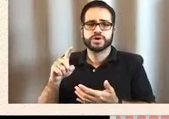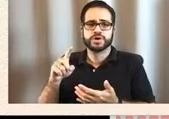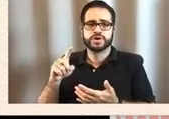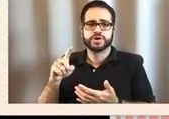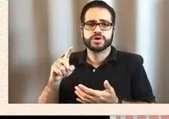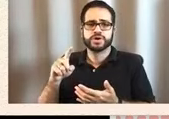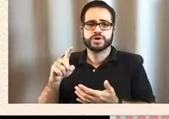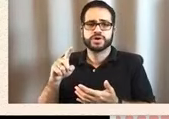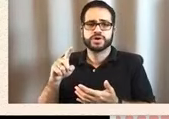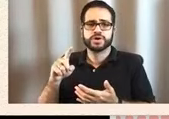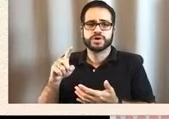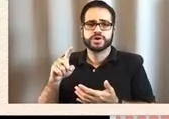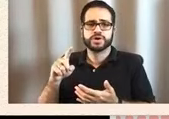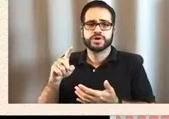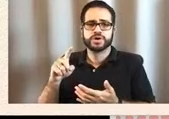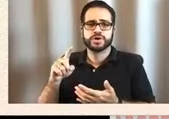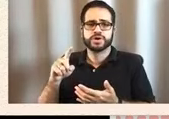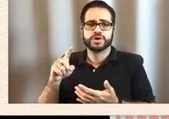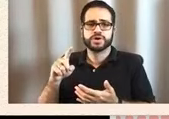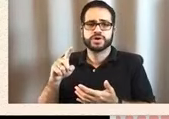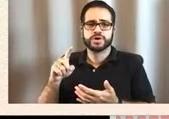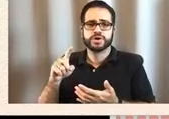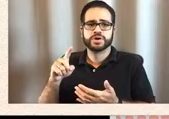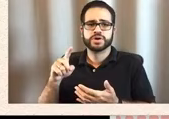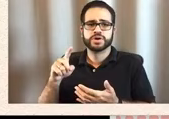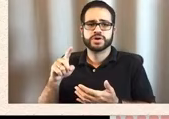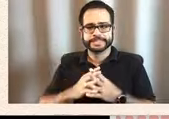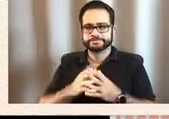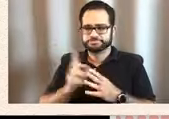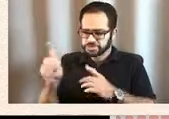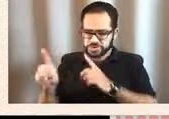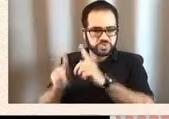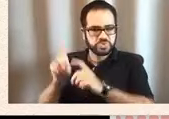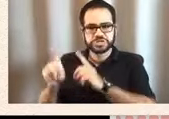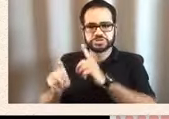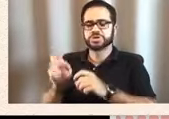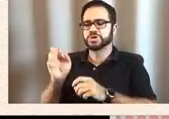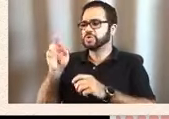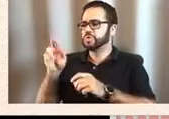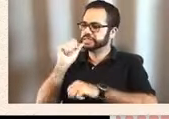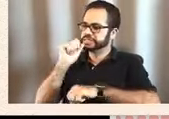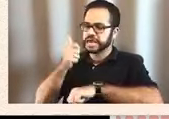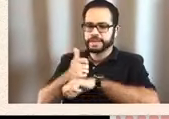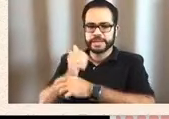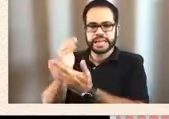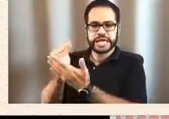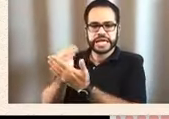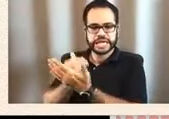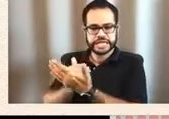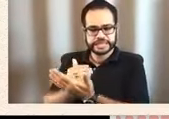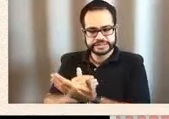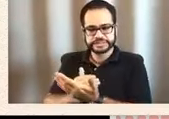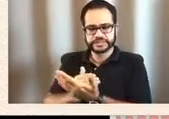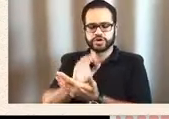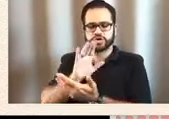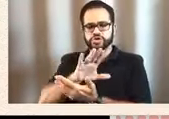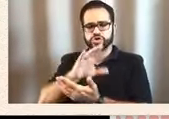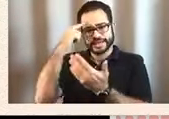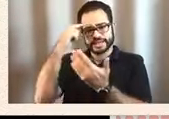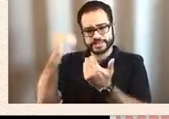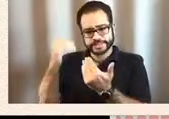question or make a list of things, of expectations, to hold them